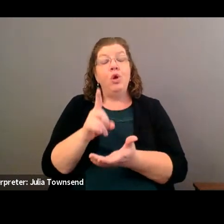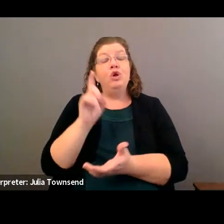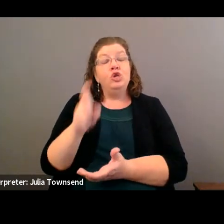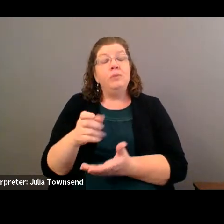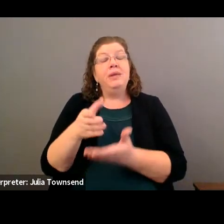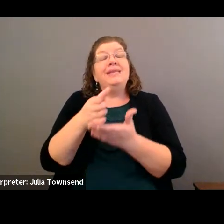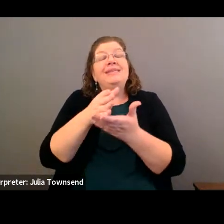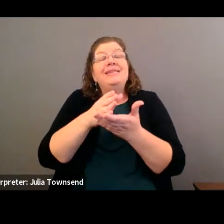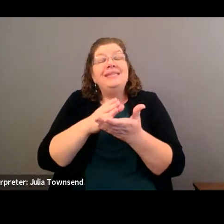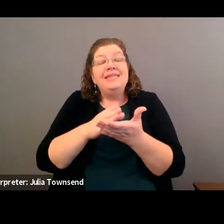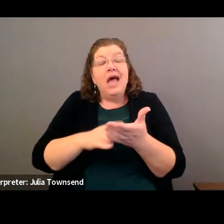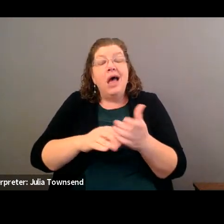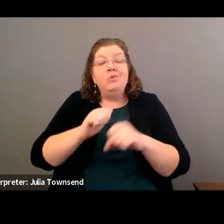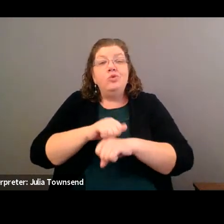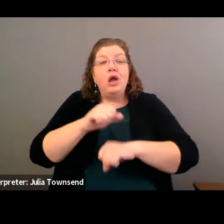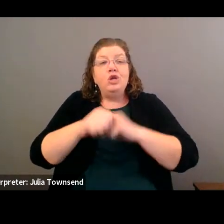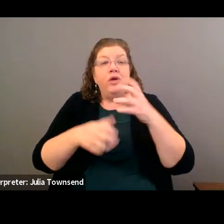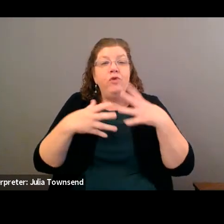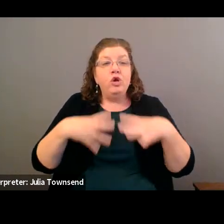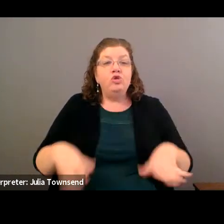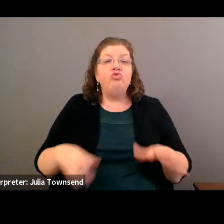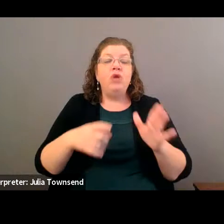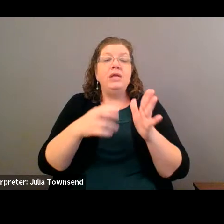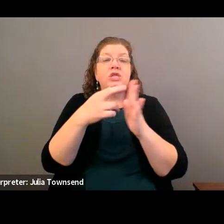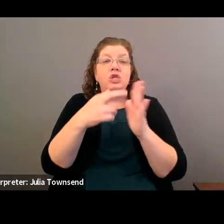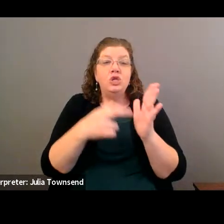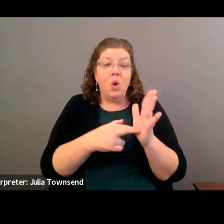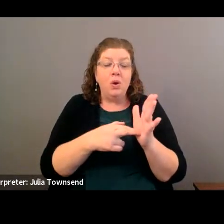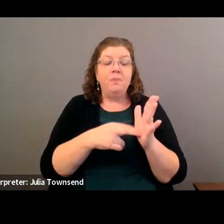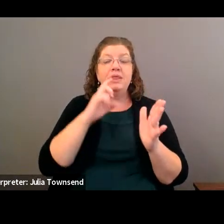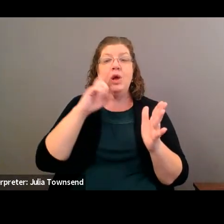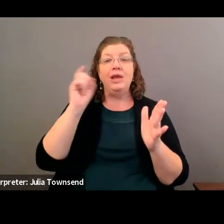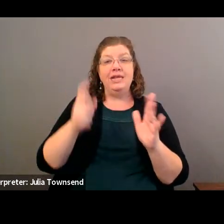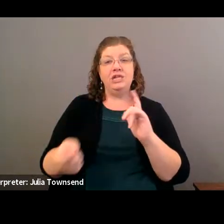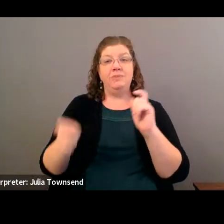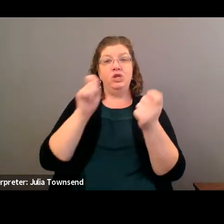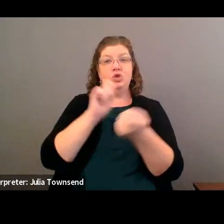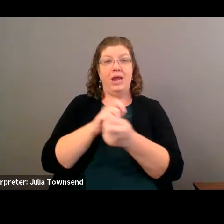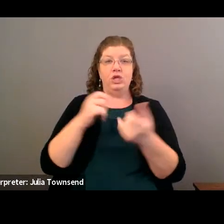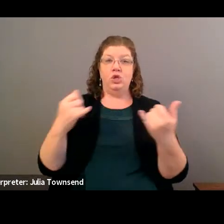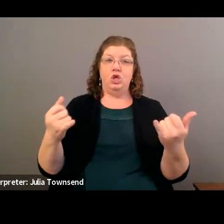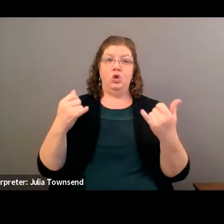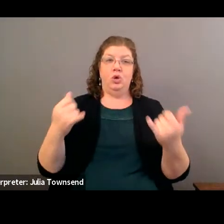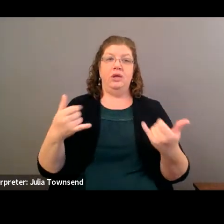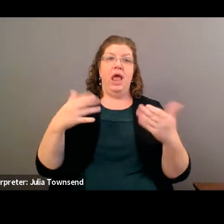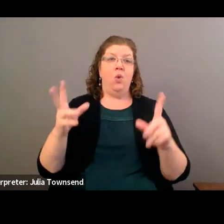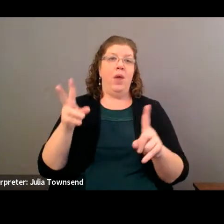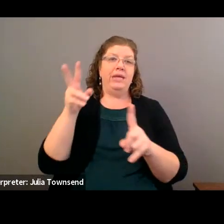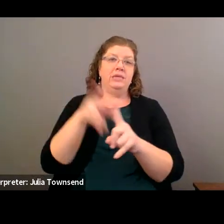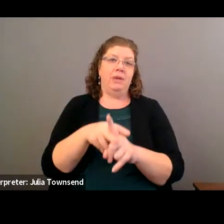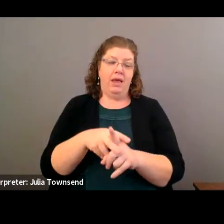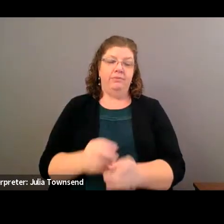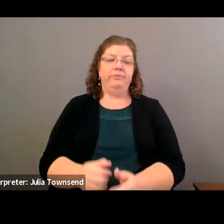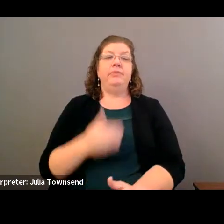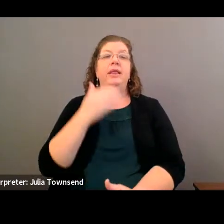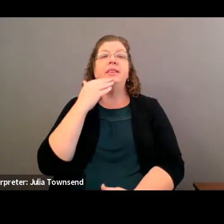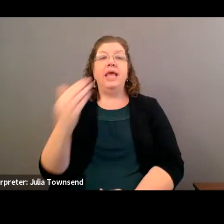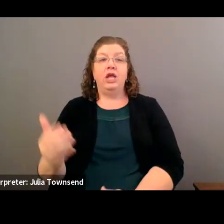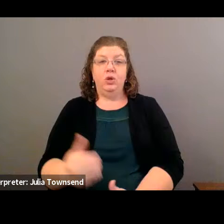some sort of structure for the dress code, there definitely needs to be a change to the current one and the way it's applied. Thank you.